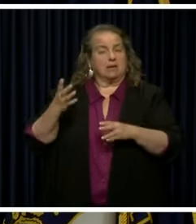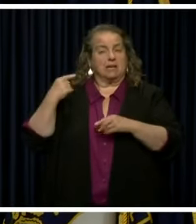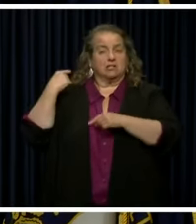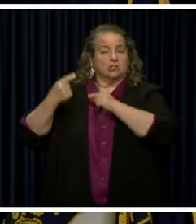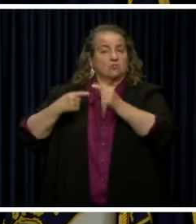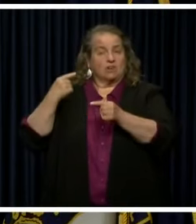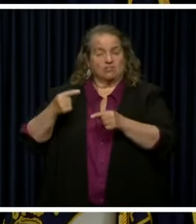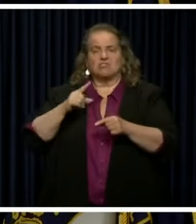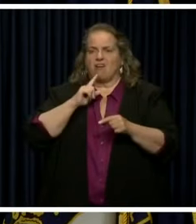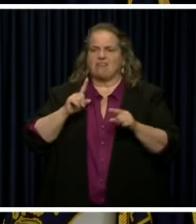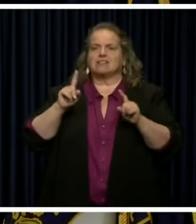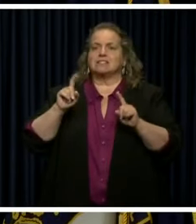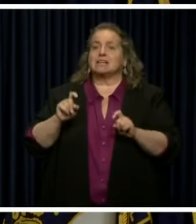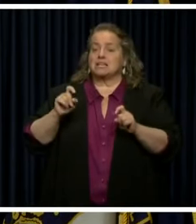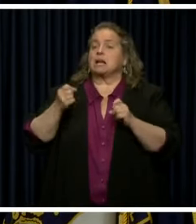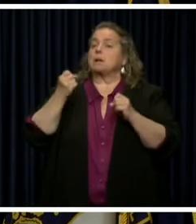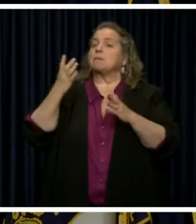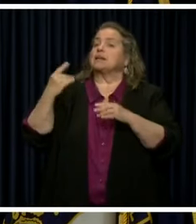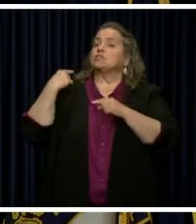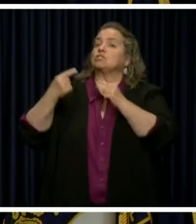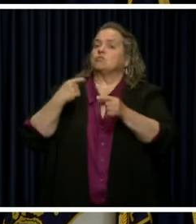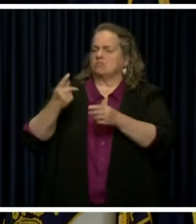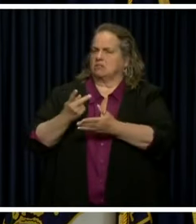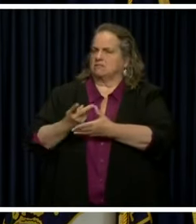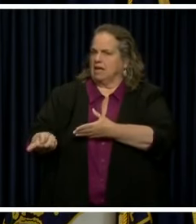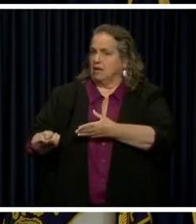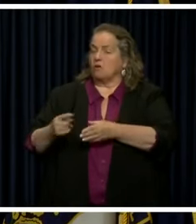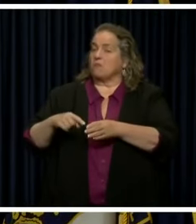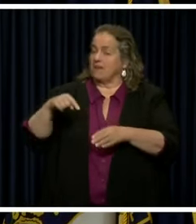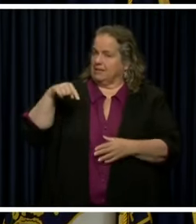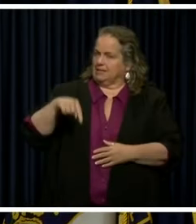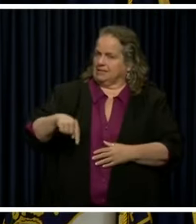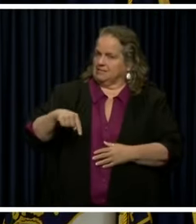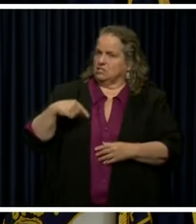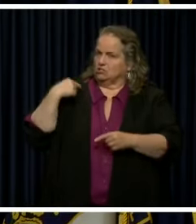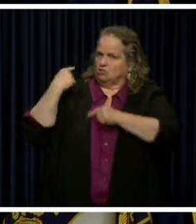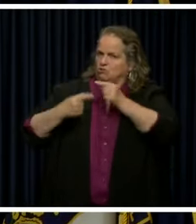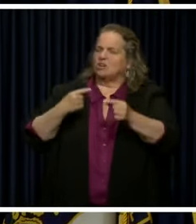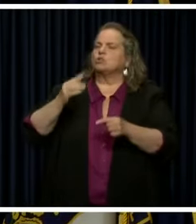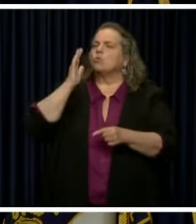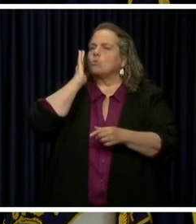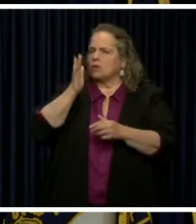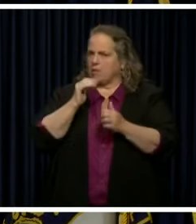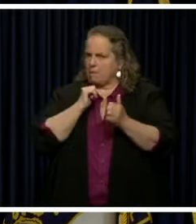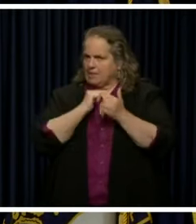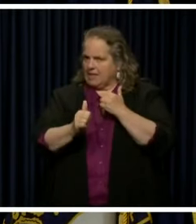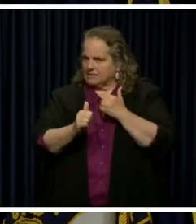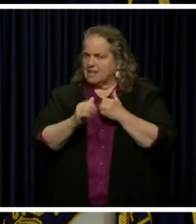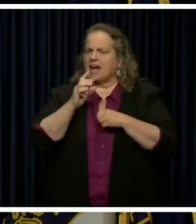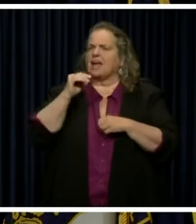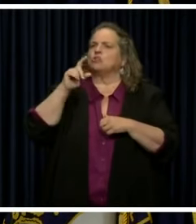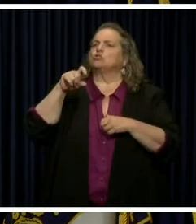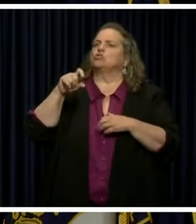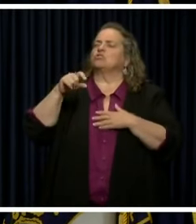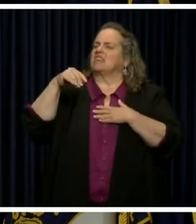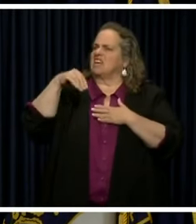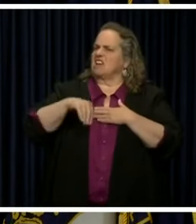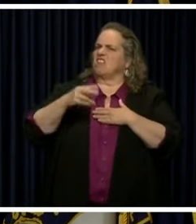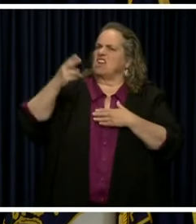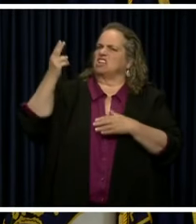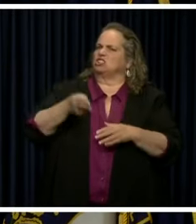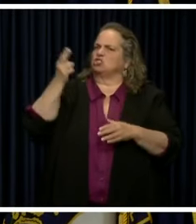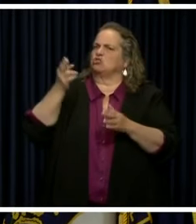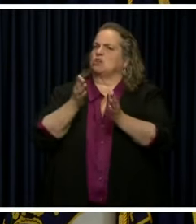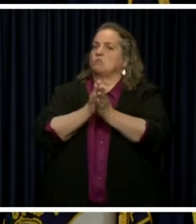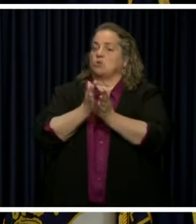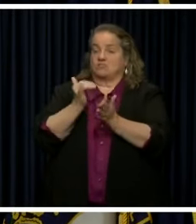of them fail in different ways. I want this generation to be one that passes, that goes down in the history books as doing